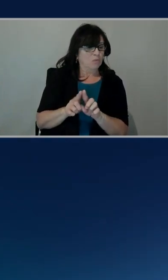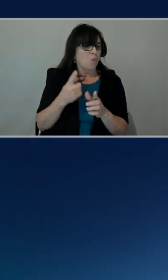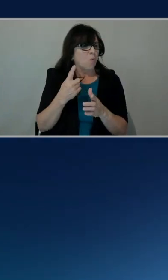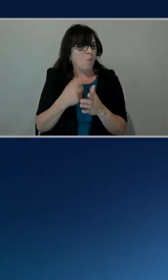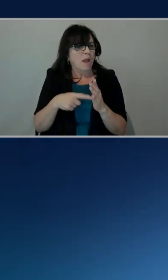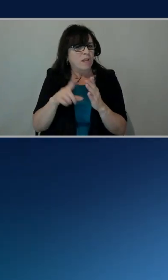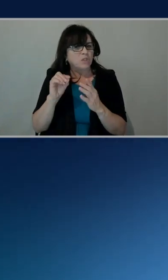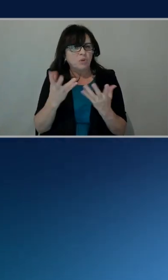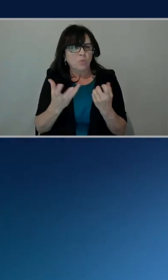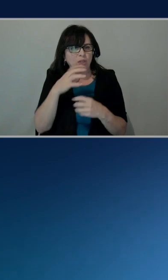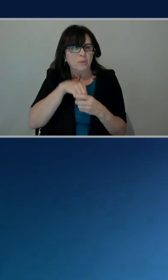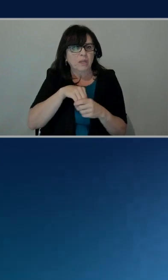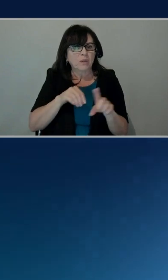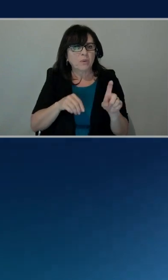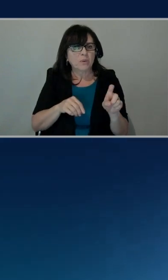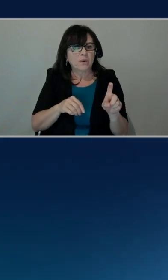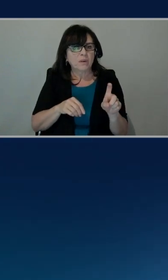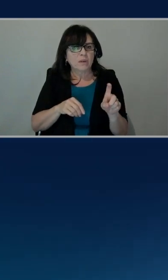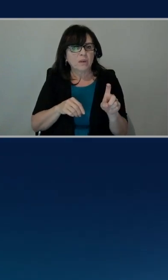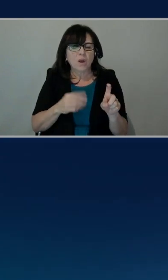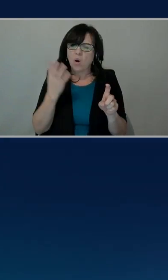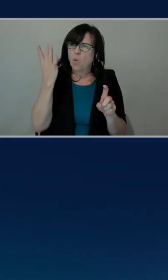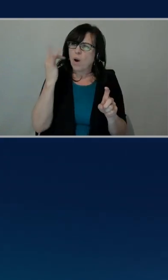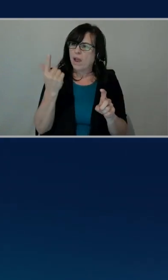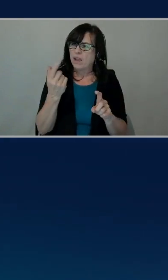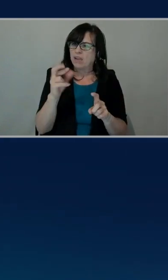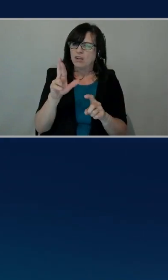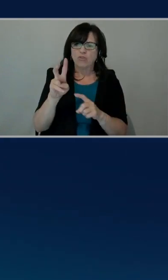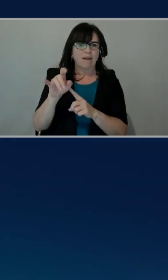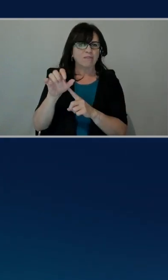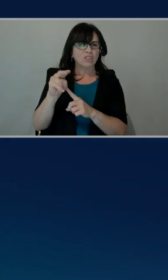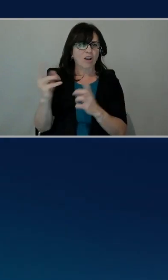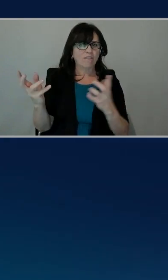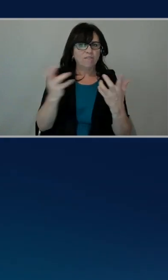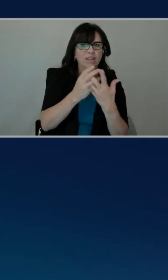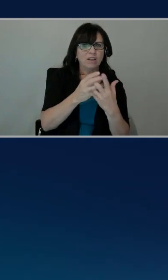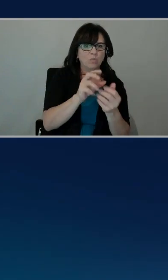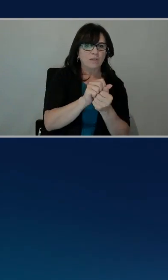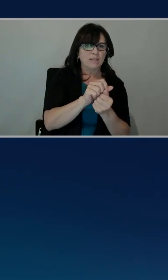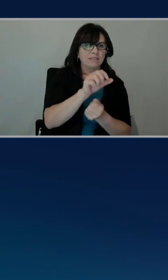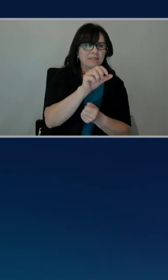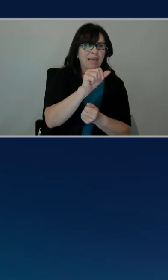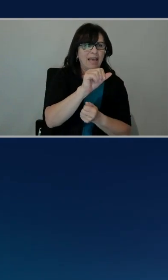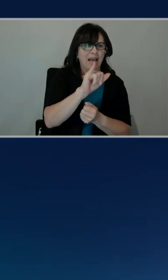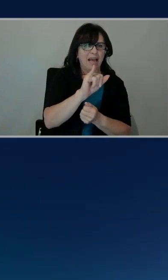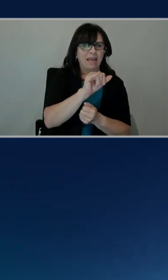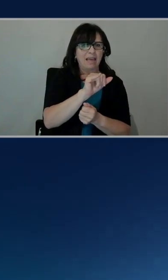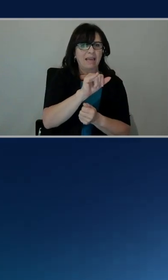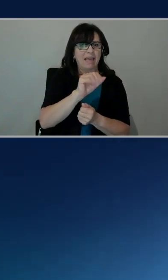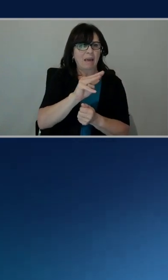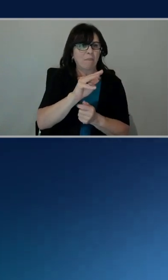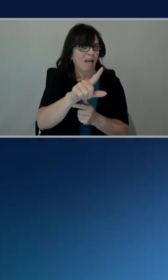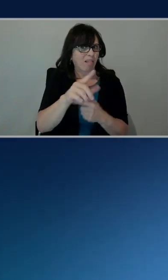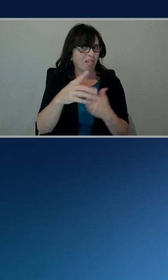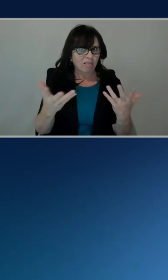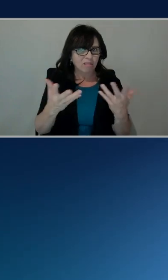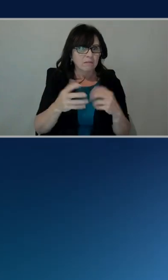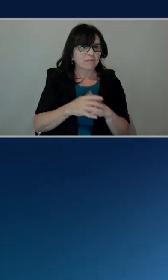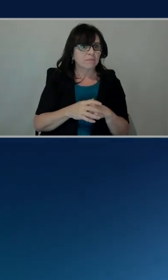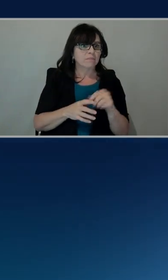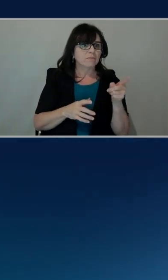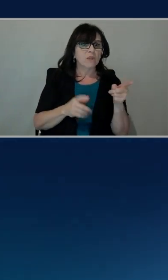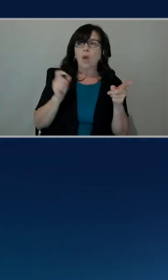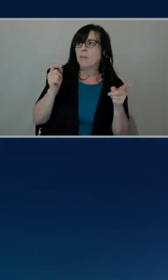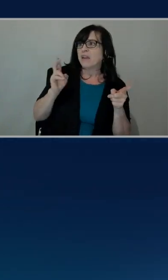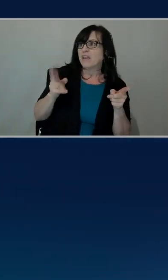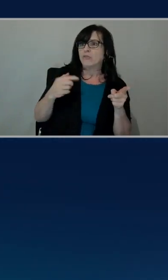cover? Why does Graviton fit so well in this AI/ML? Well, so maybe a little bit of history here. So I'm old, I